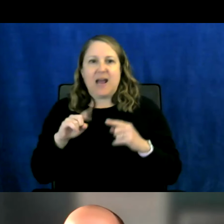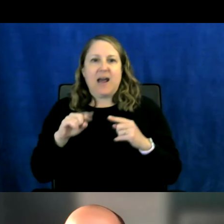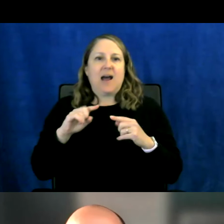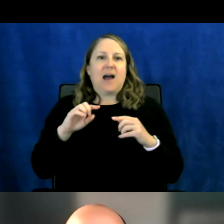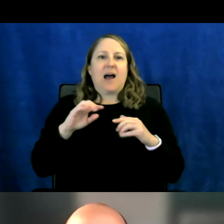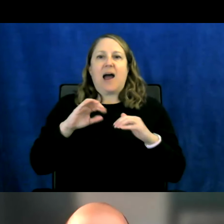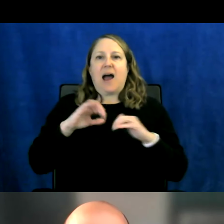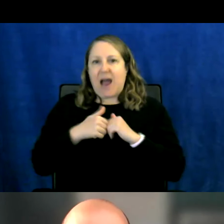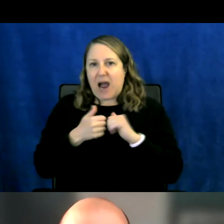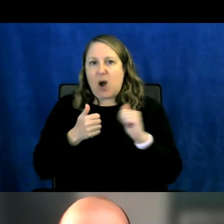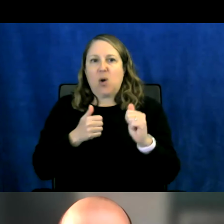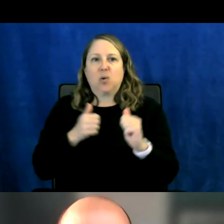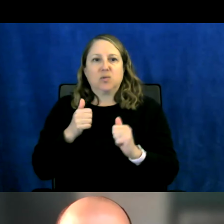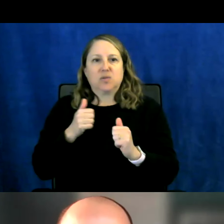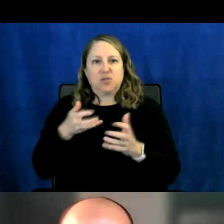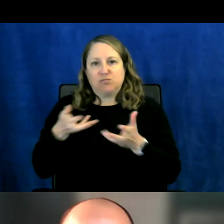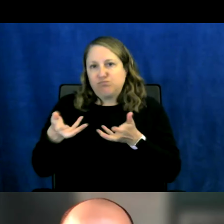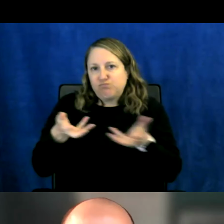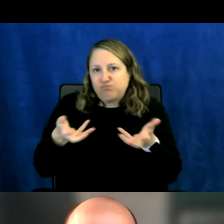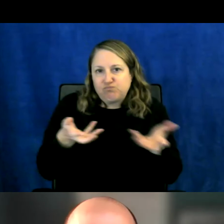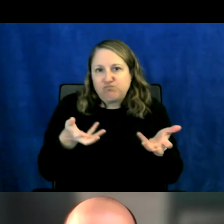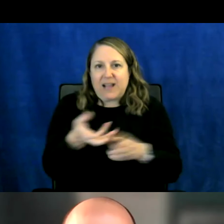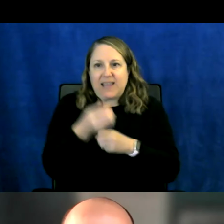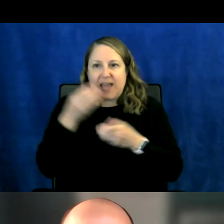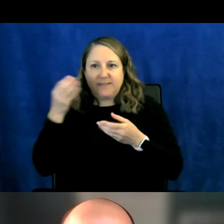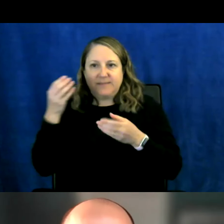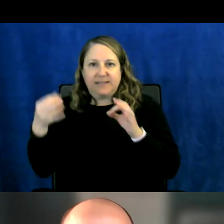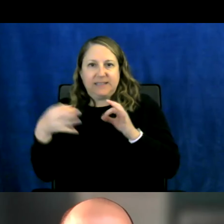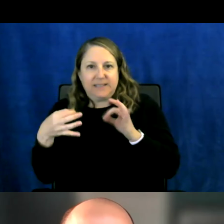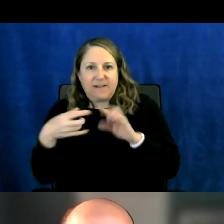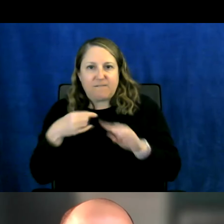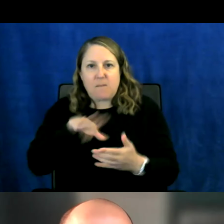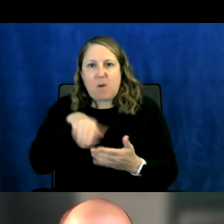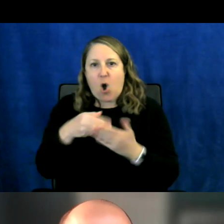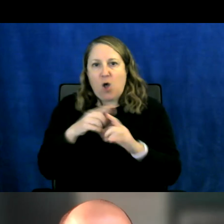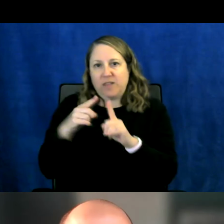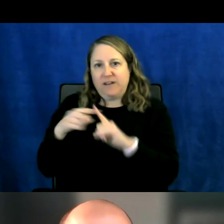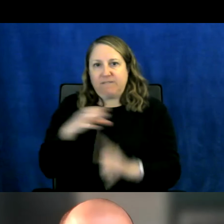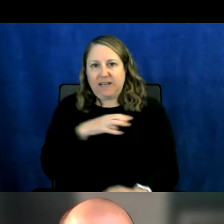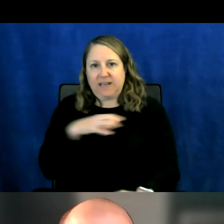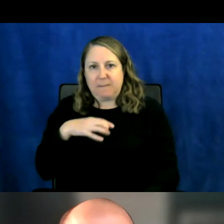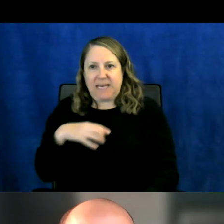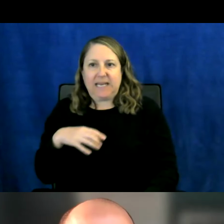input from all of the committees and councils that have been created.